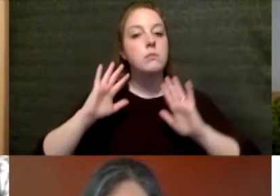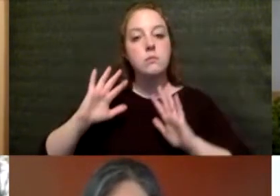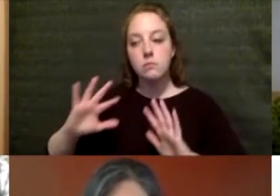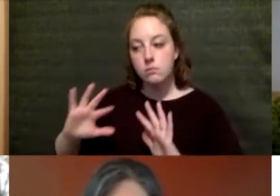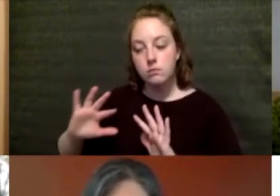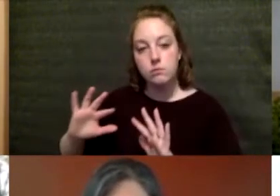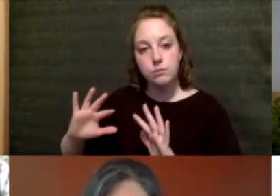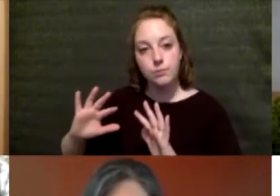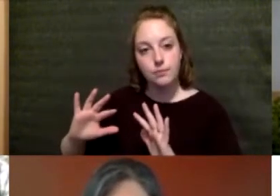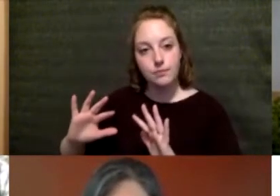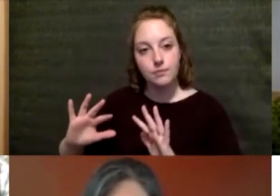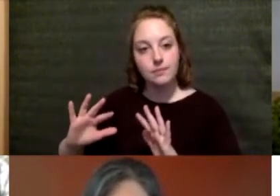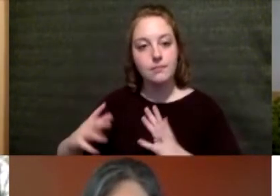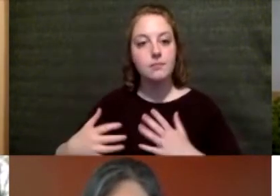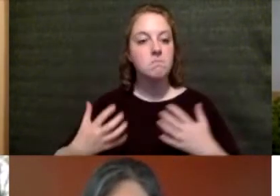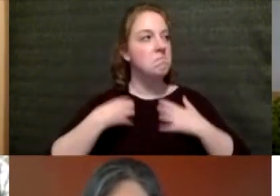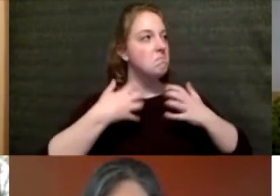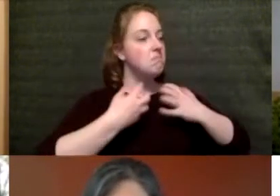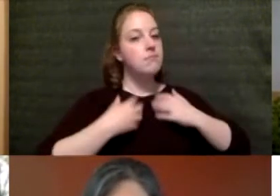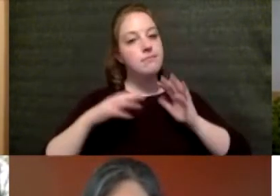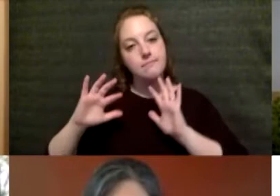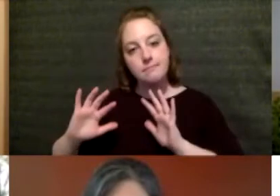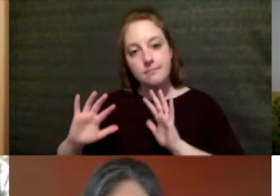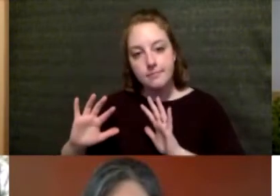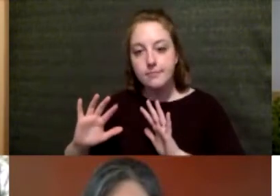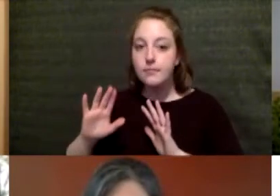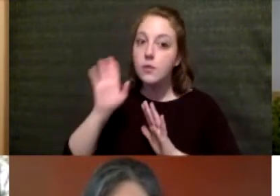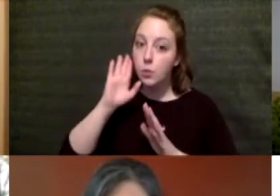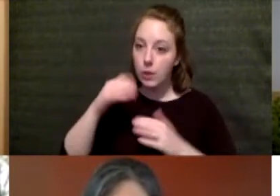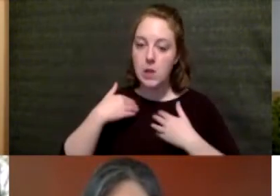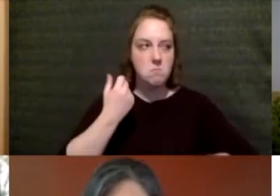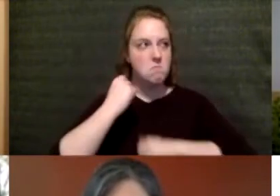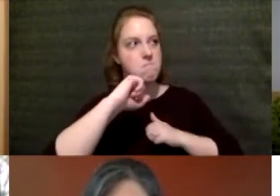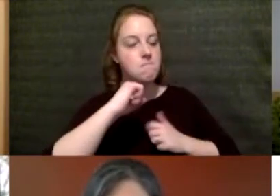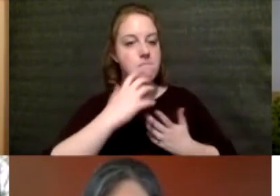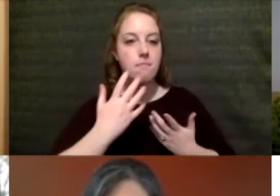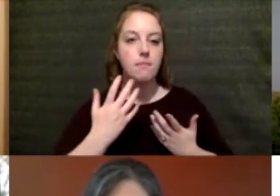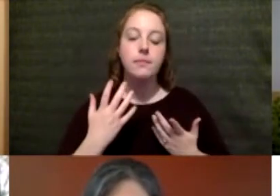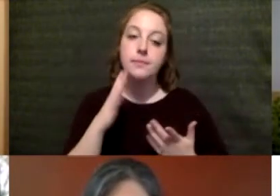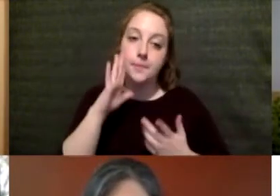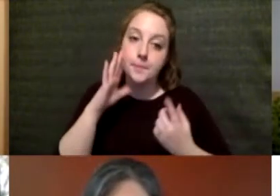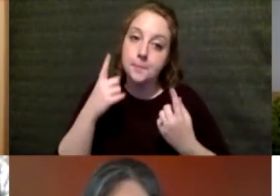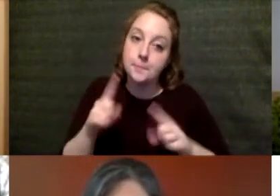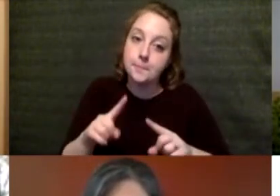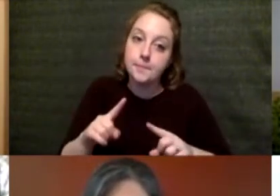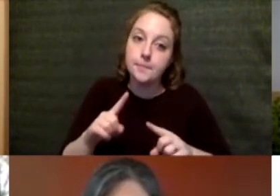come after you for it, because there will be some resistance to trying to close out to Vista.